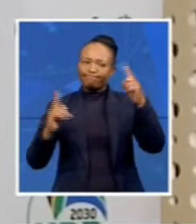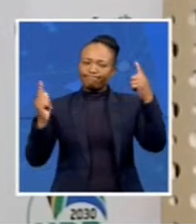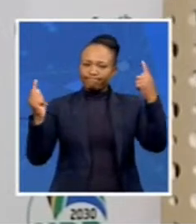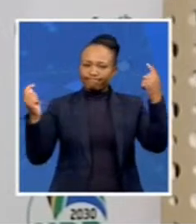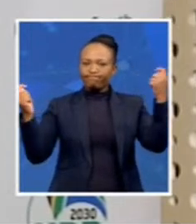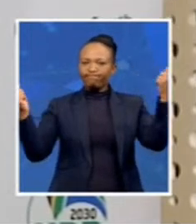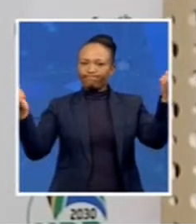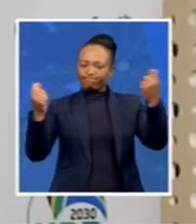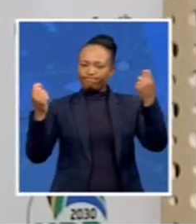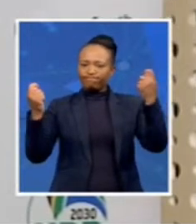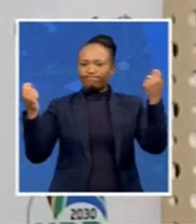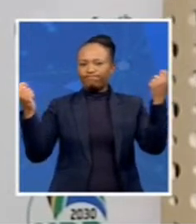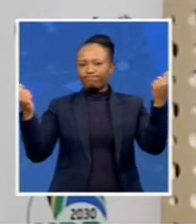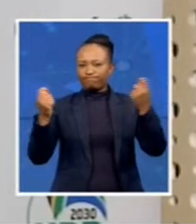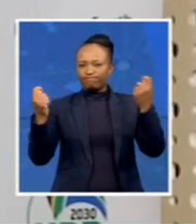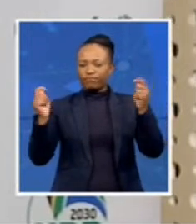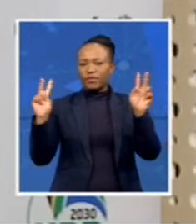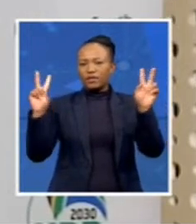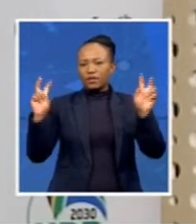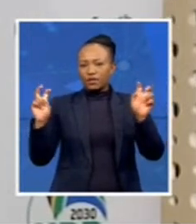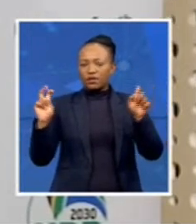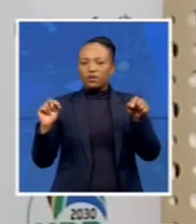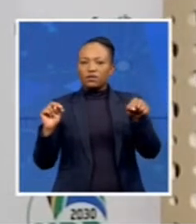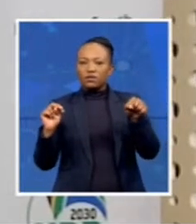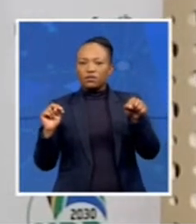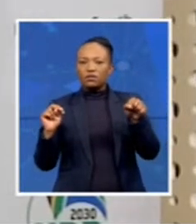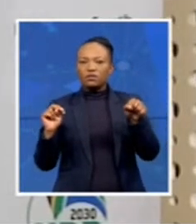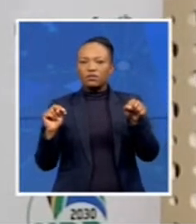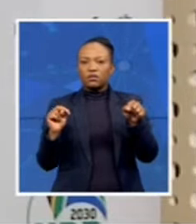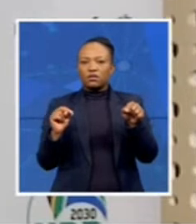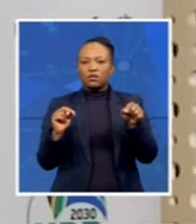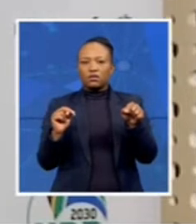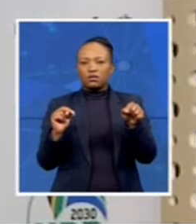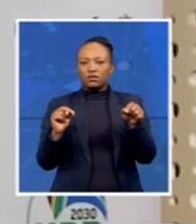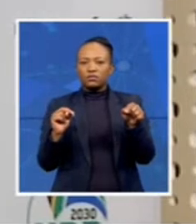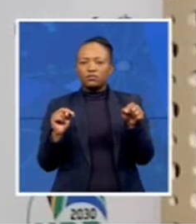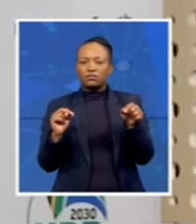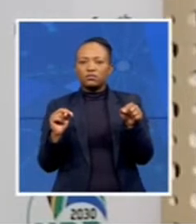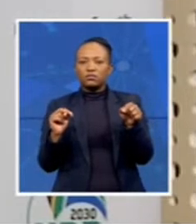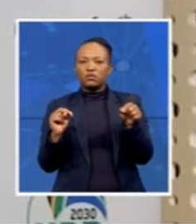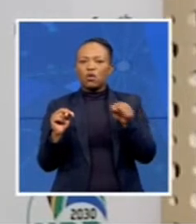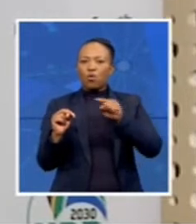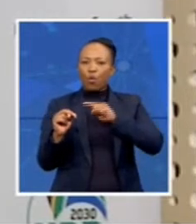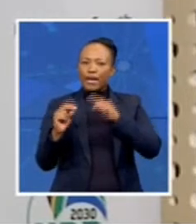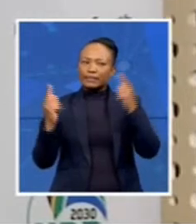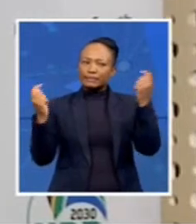invisible visible. That is what they are dealing with in Dakar.